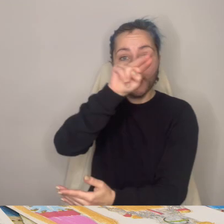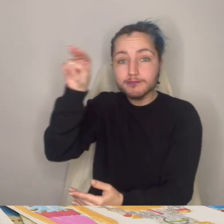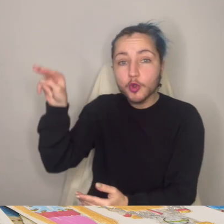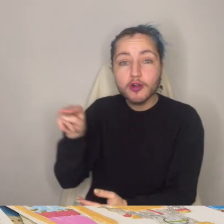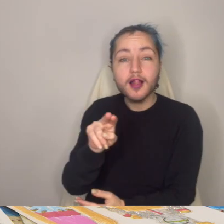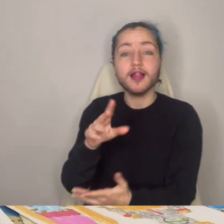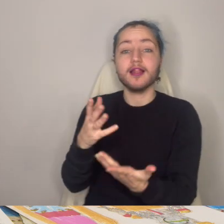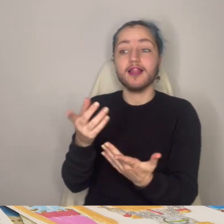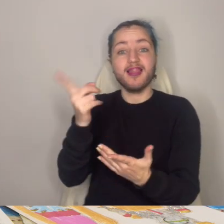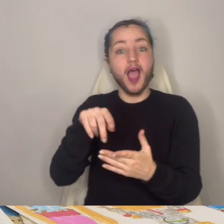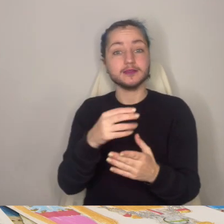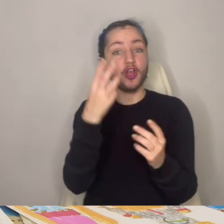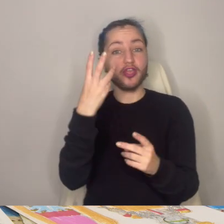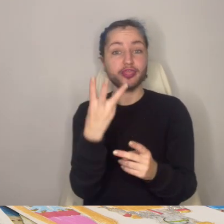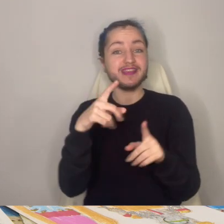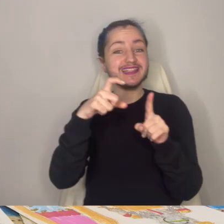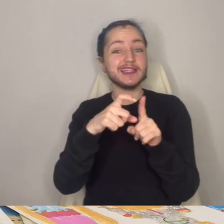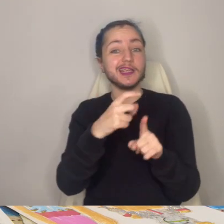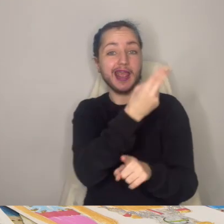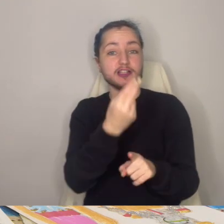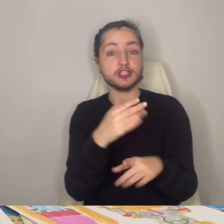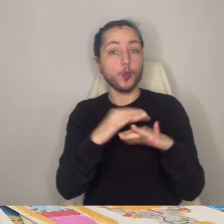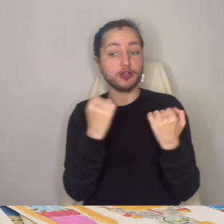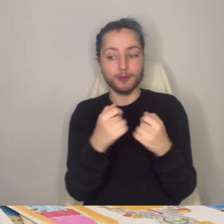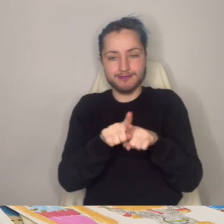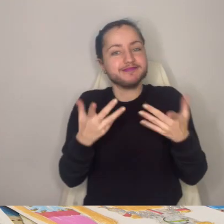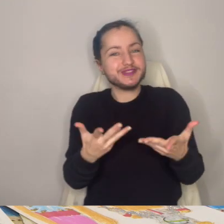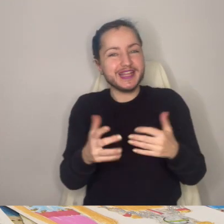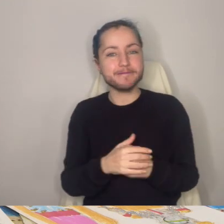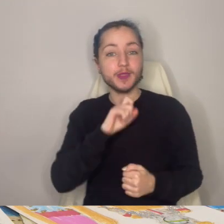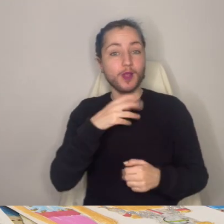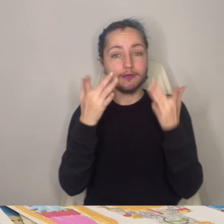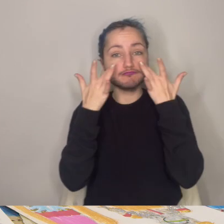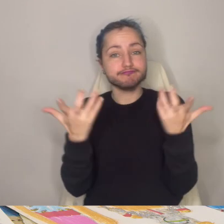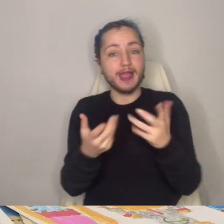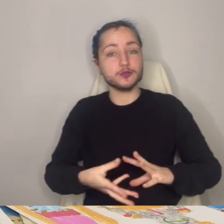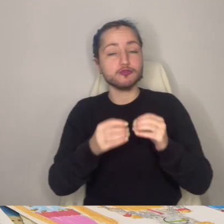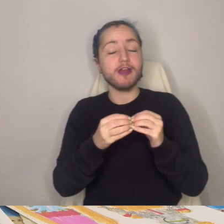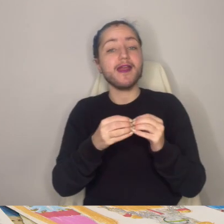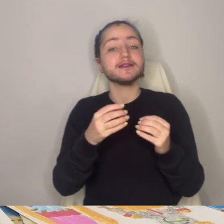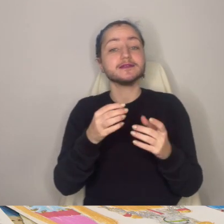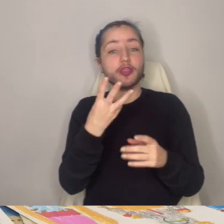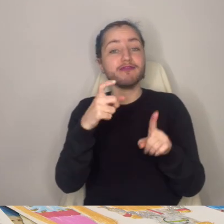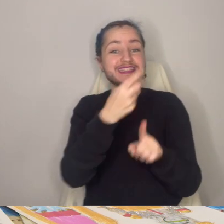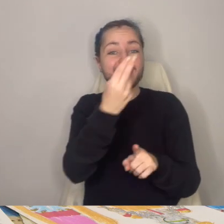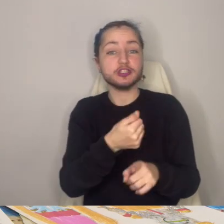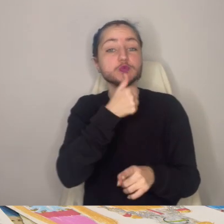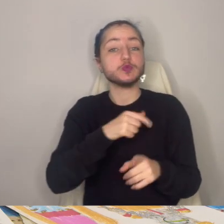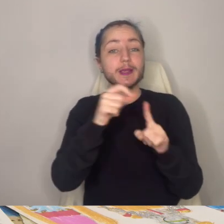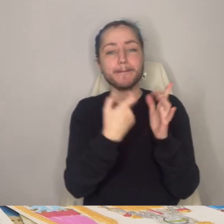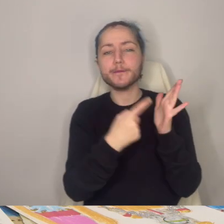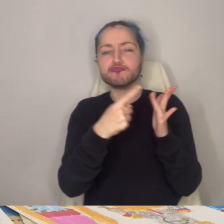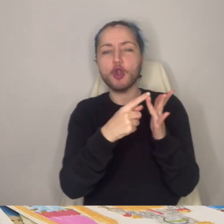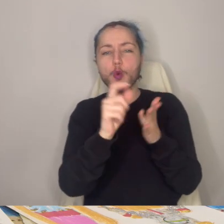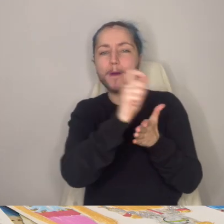do today. I'm going to be demonstrating how to make a 3D illustration from Pro marker pens and